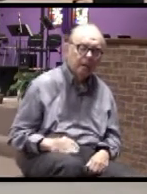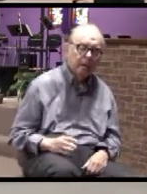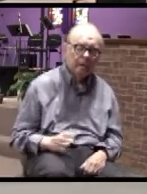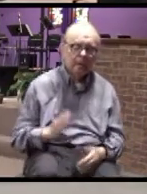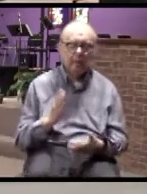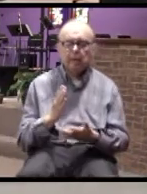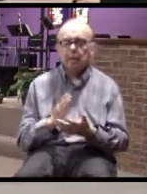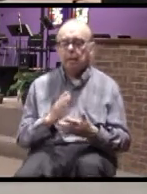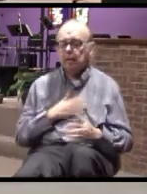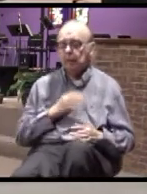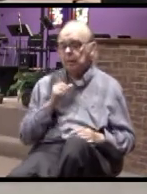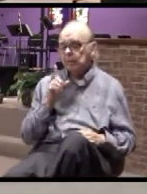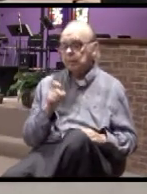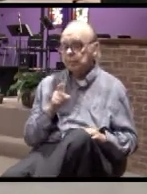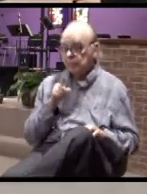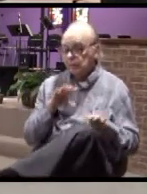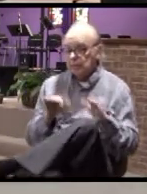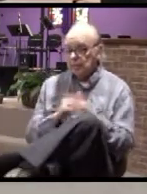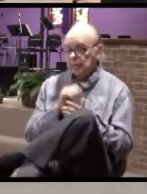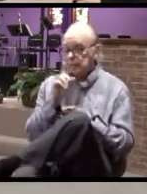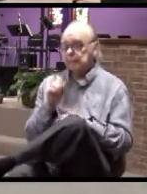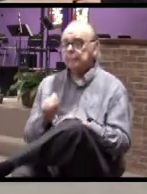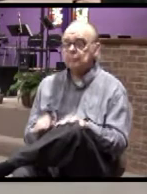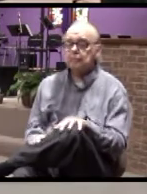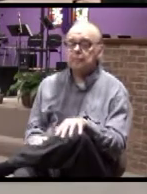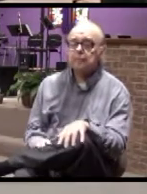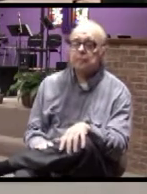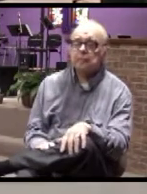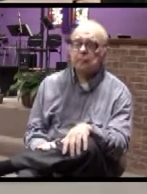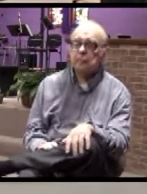So my question is, have you done that?